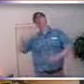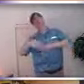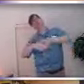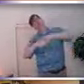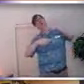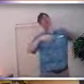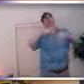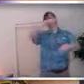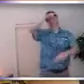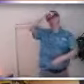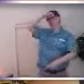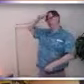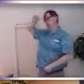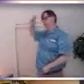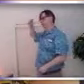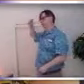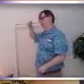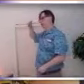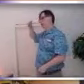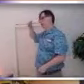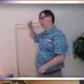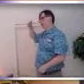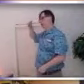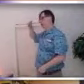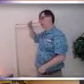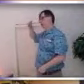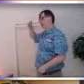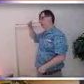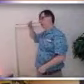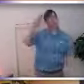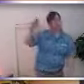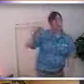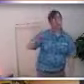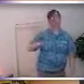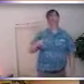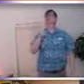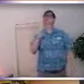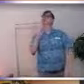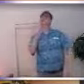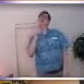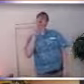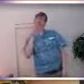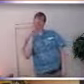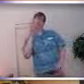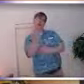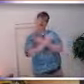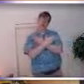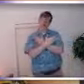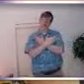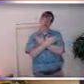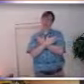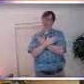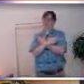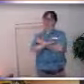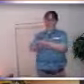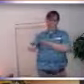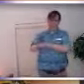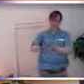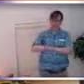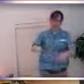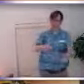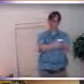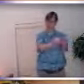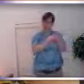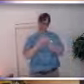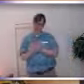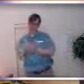you remember. You know your love. And there's nothing that can